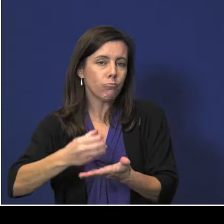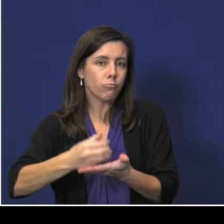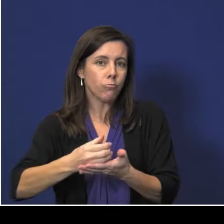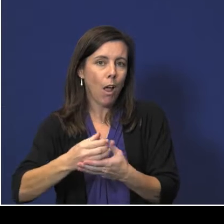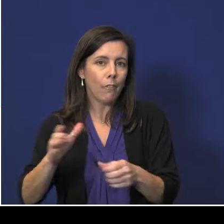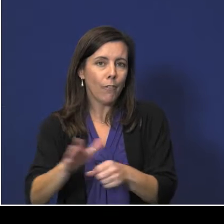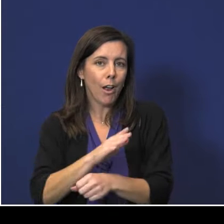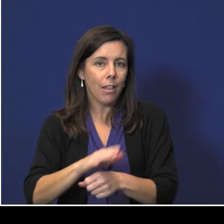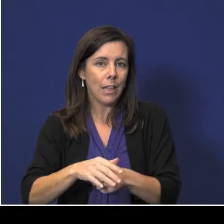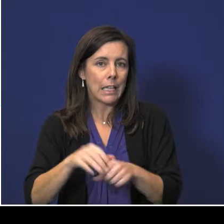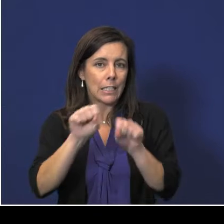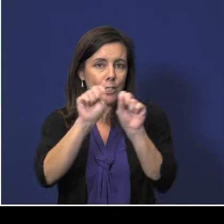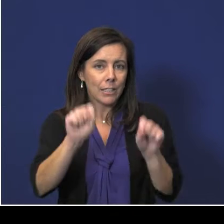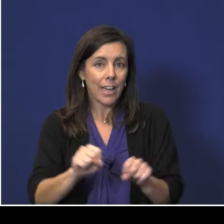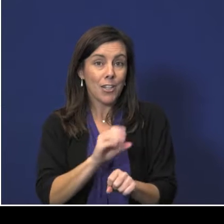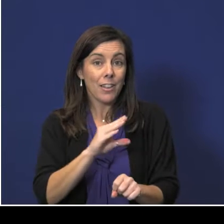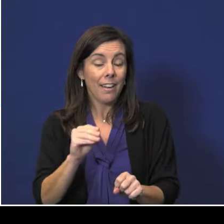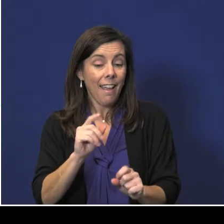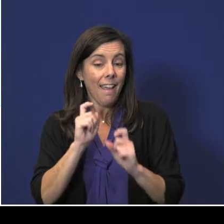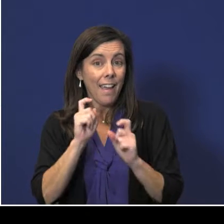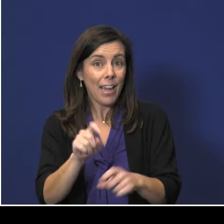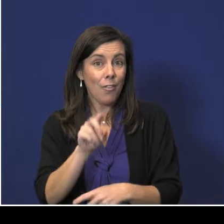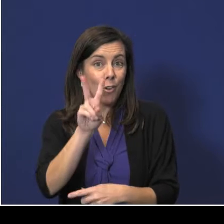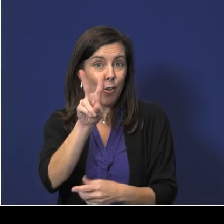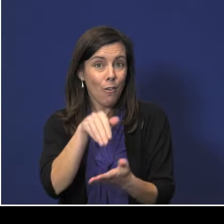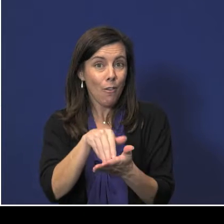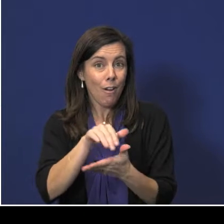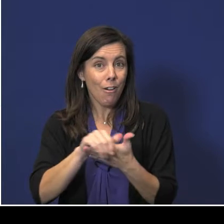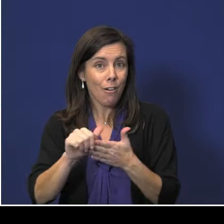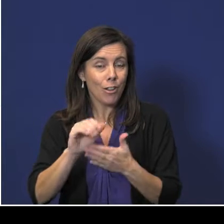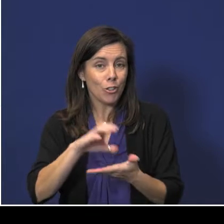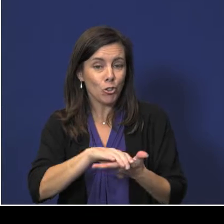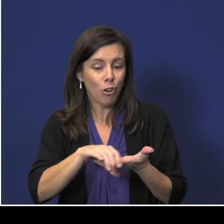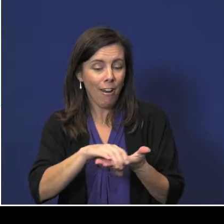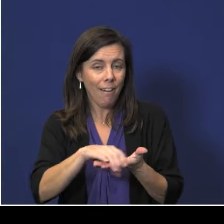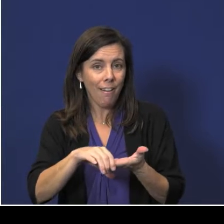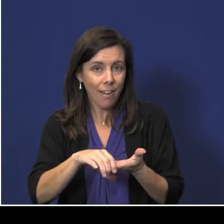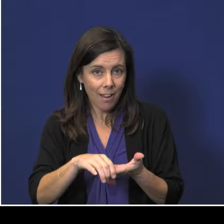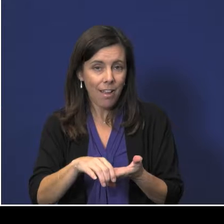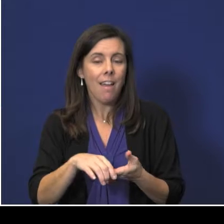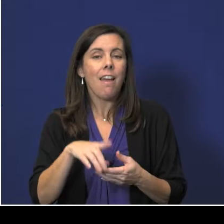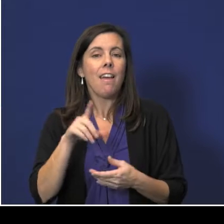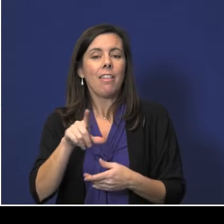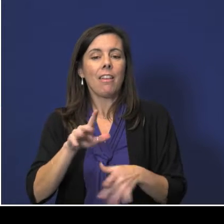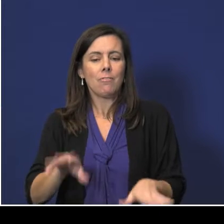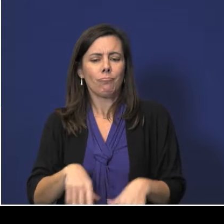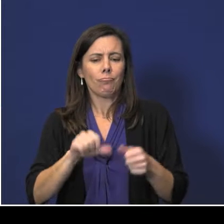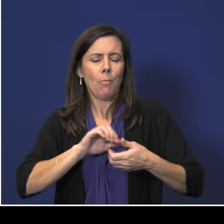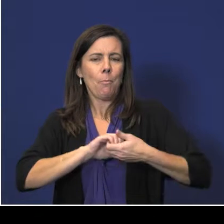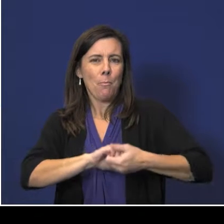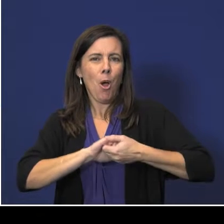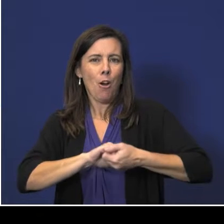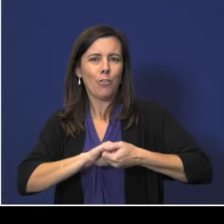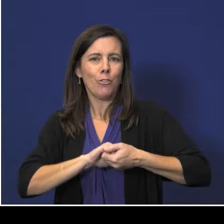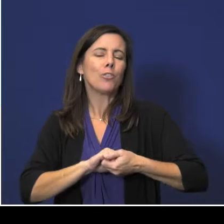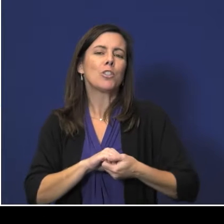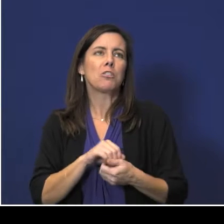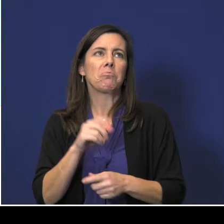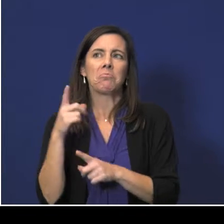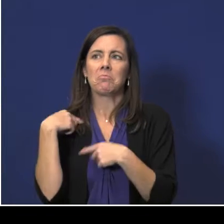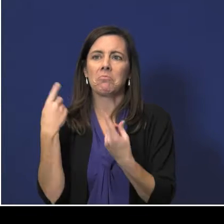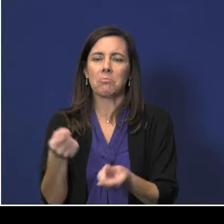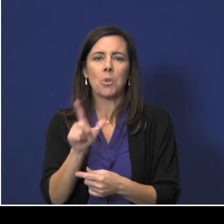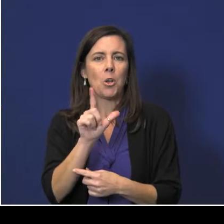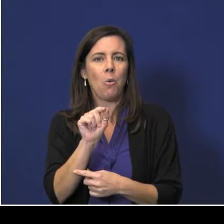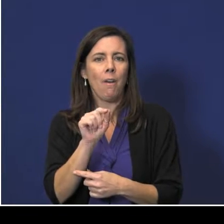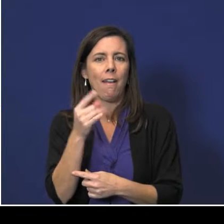with a $2,000 check. TIC and Horn have been Adopt a School partners since 2018. And I would say we've